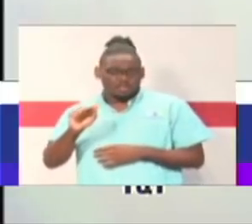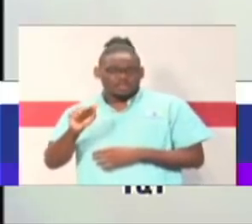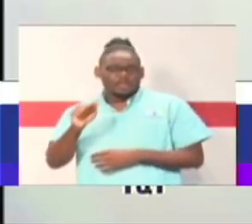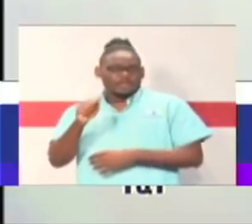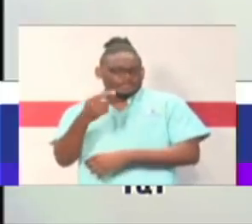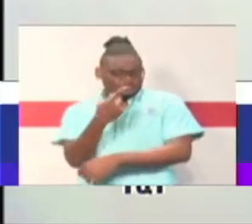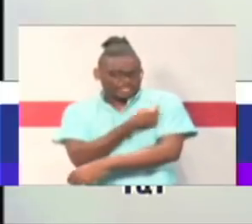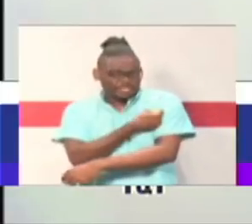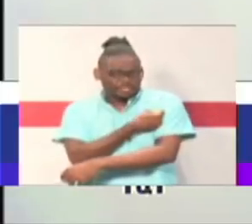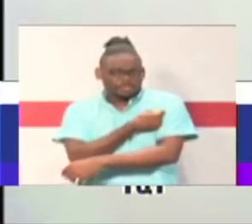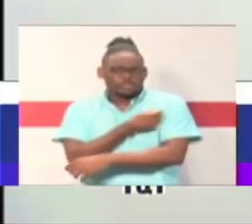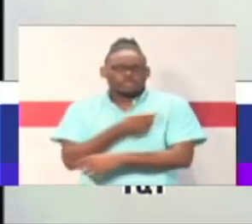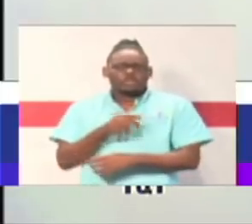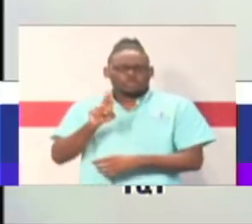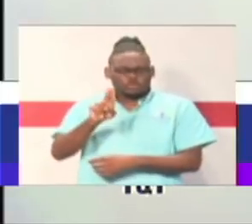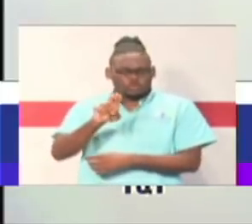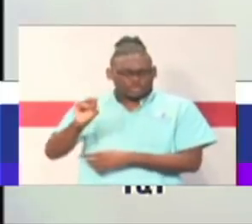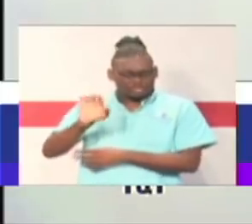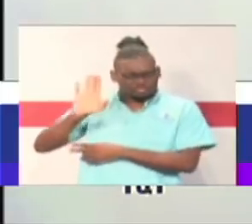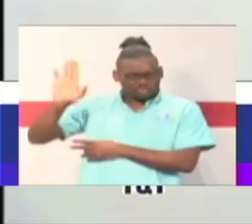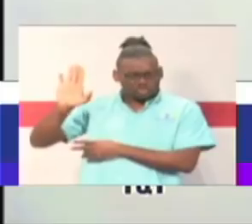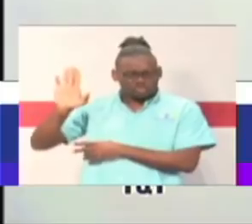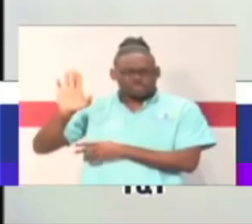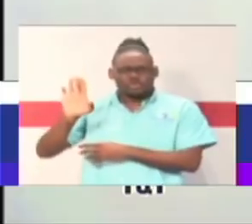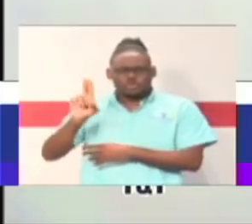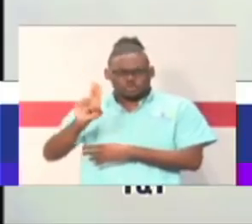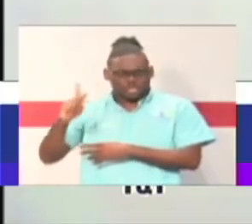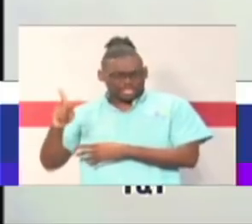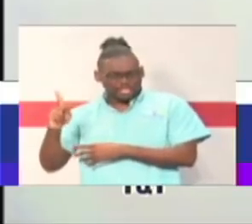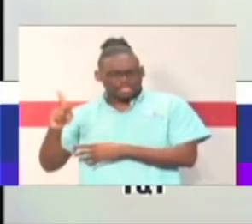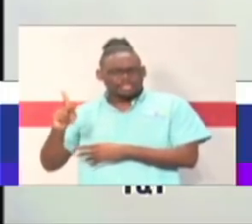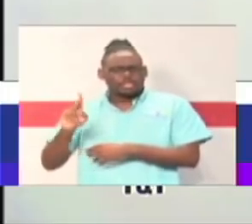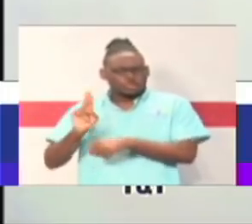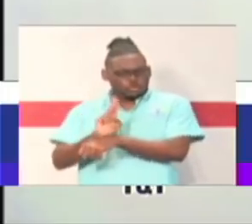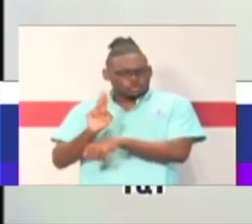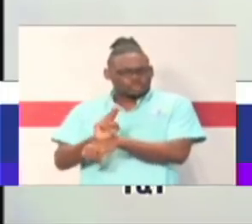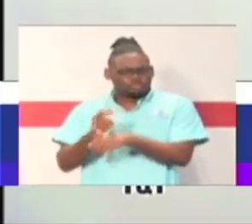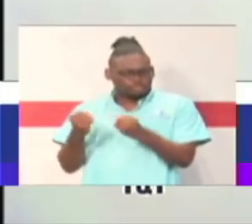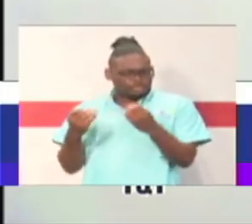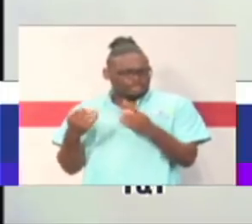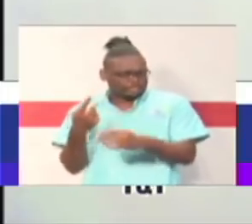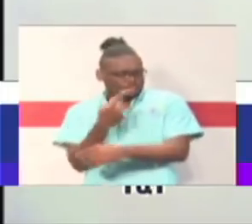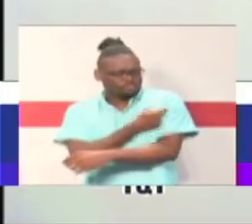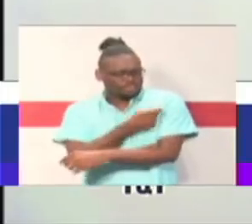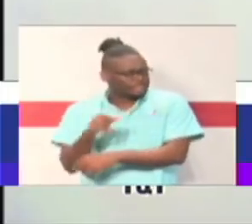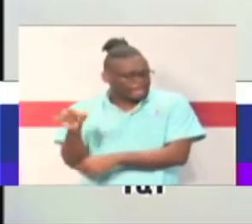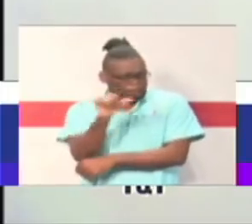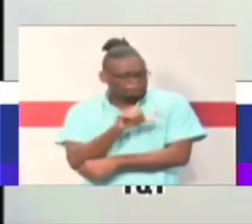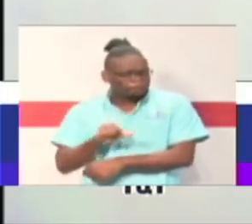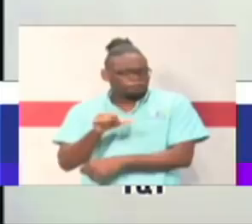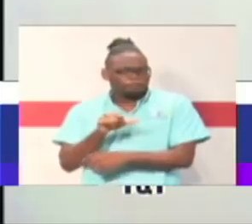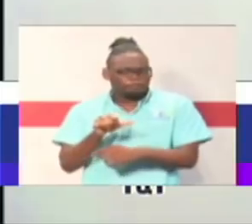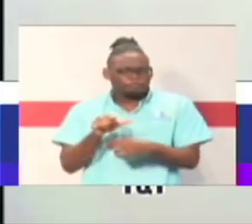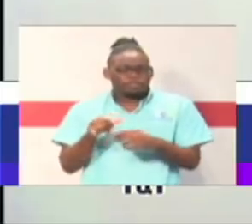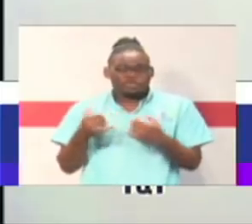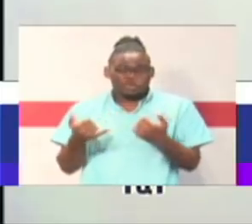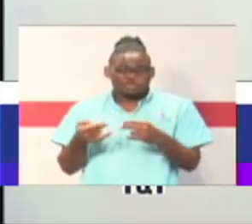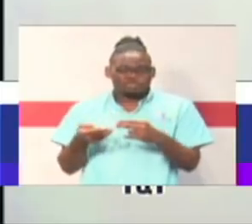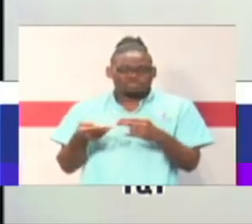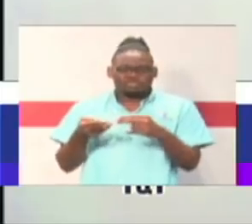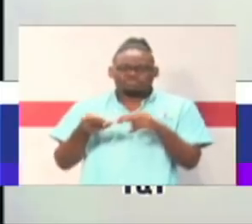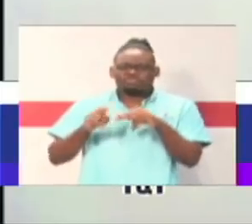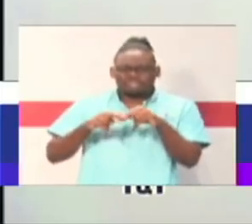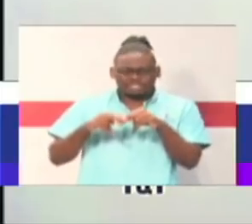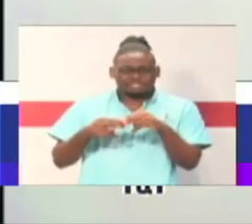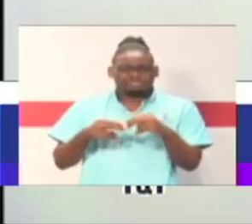the UK. And there have been no safety concerns. There's no increased risk of miscarriage or stillbirth. The